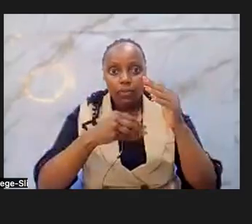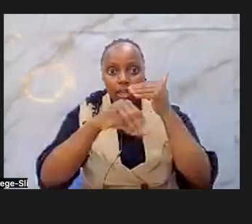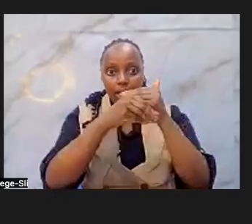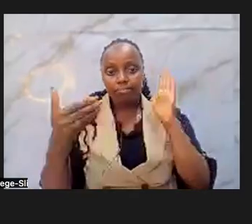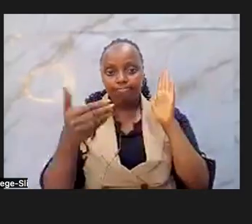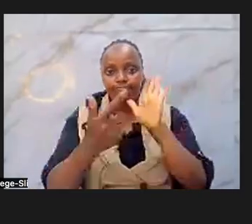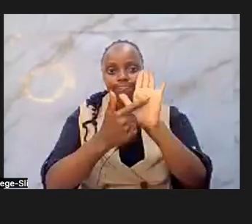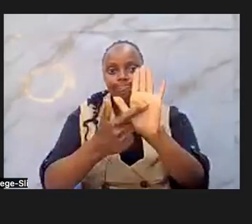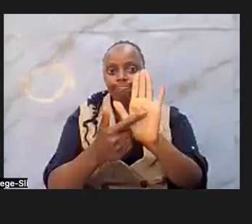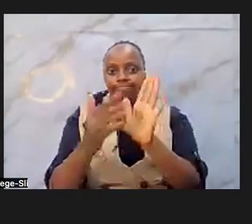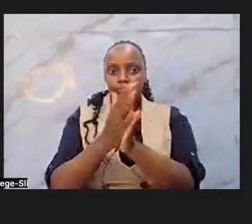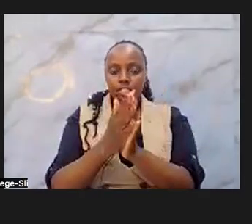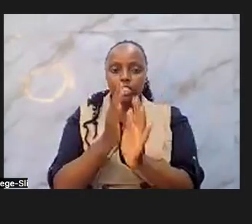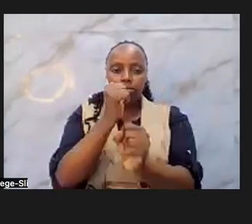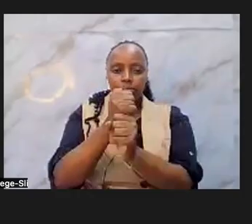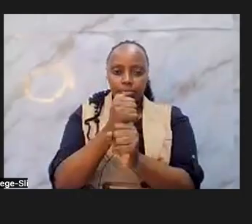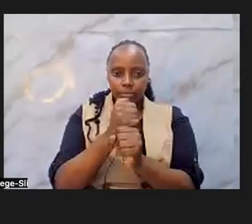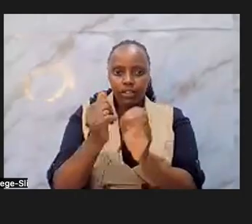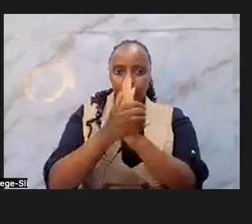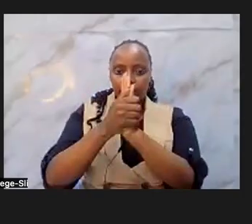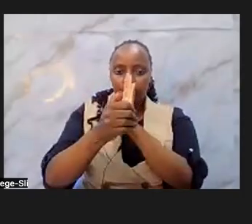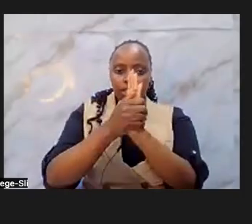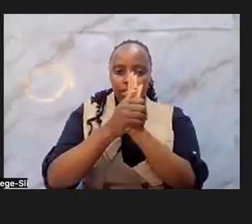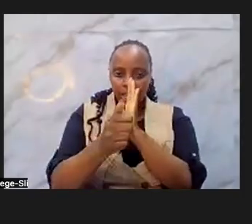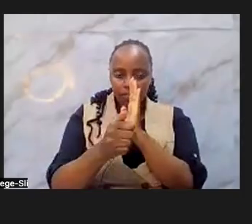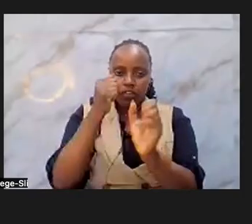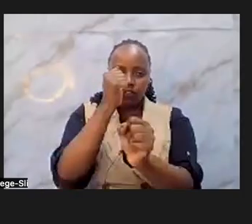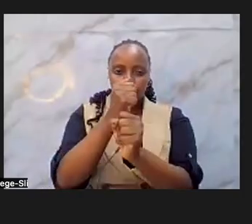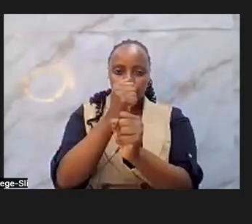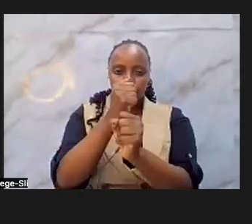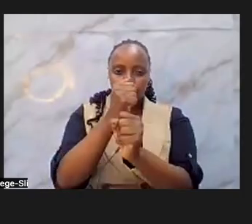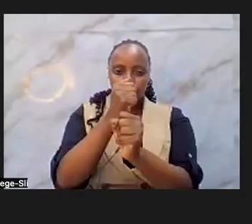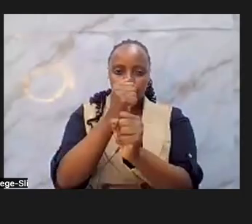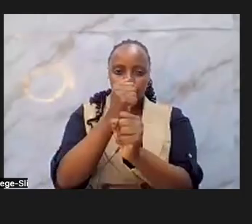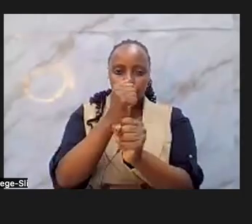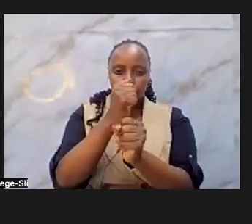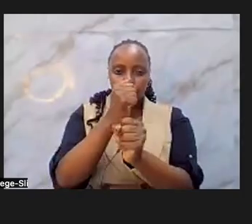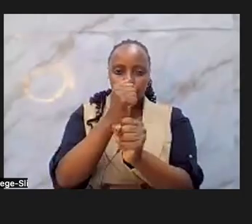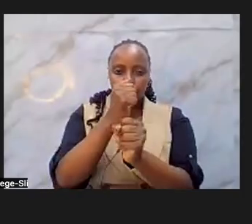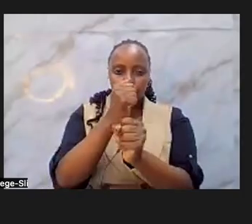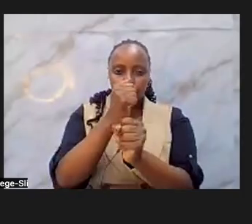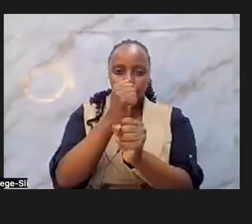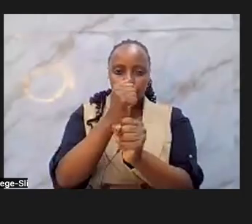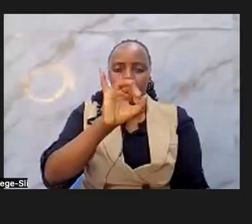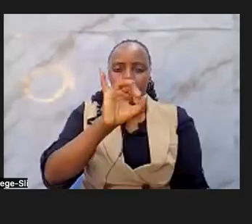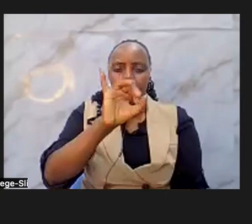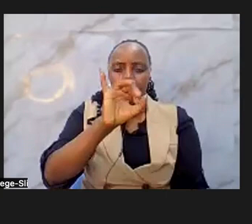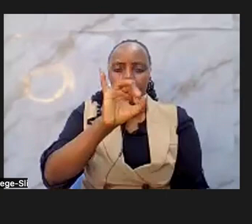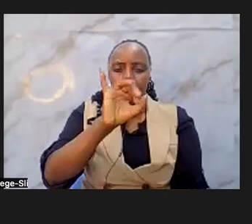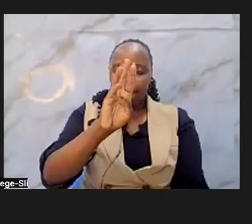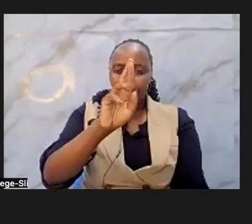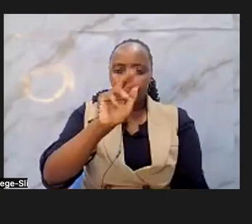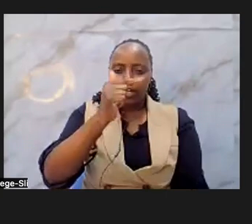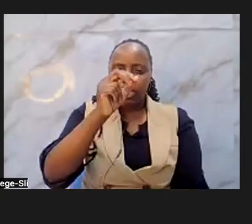demonstrating and taking them through the skills of performing defibrillation. So for me, I think, and of course, the final bit